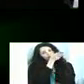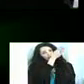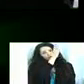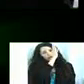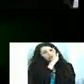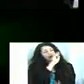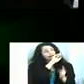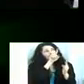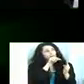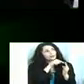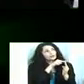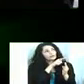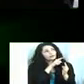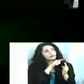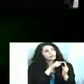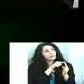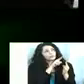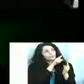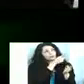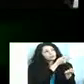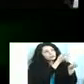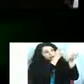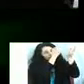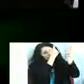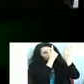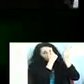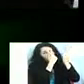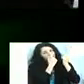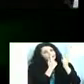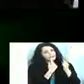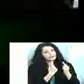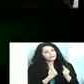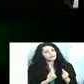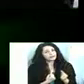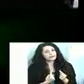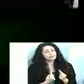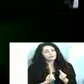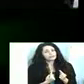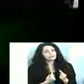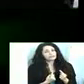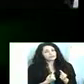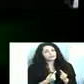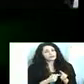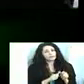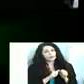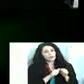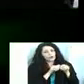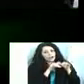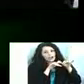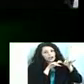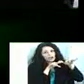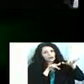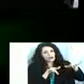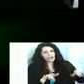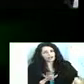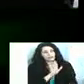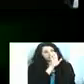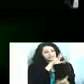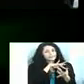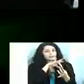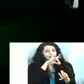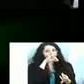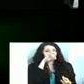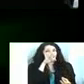oh God, when you come, so pour out